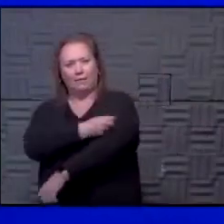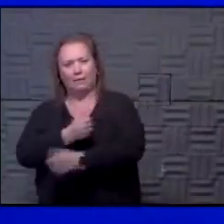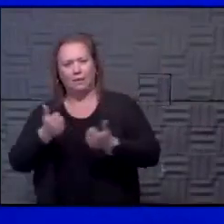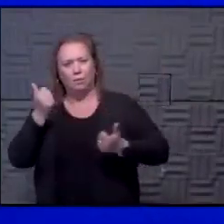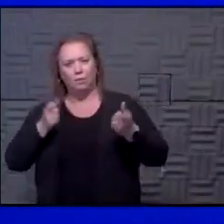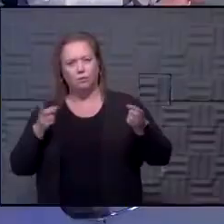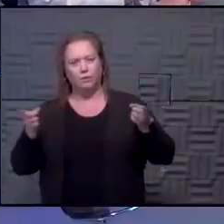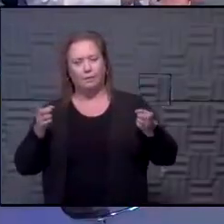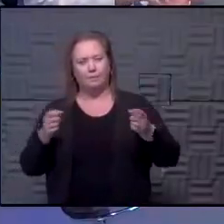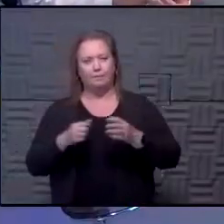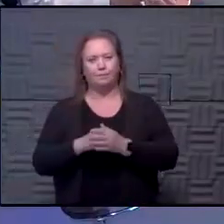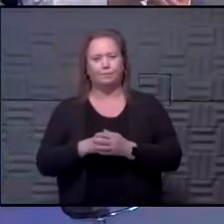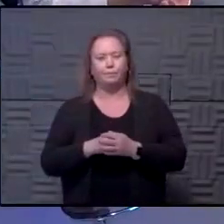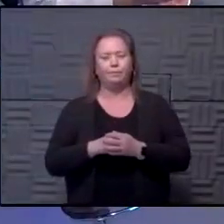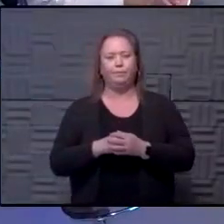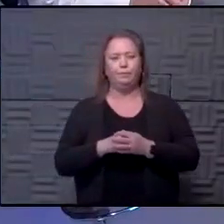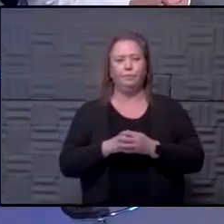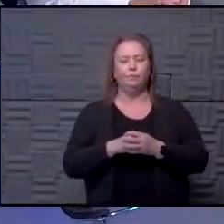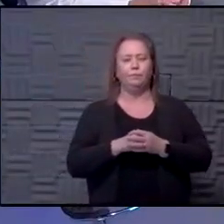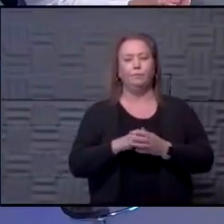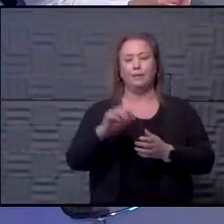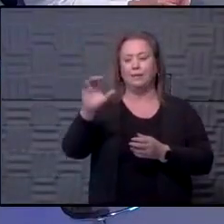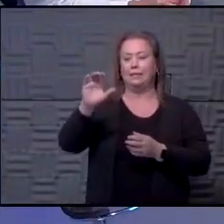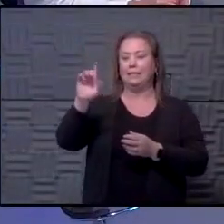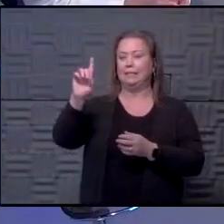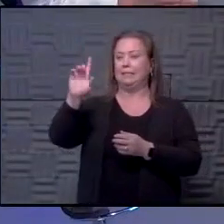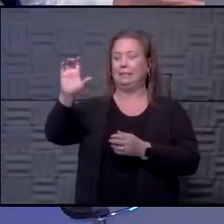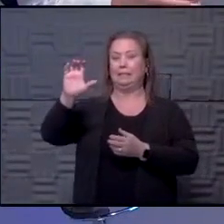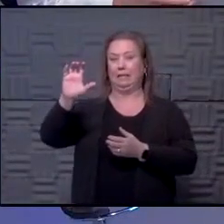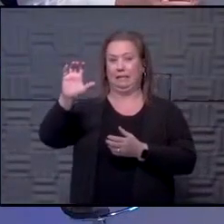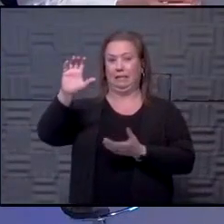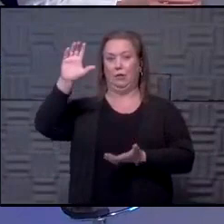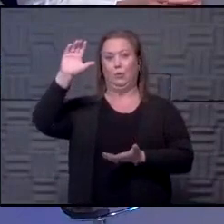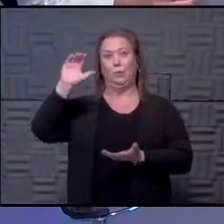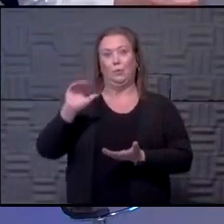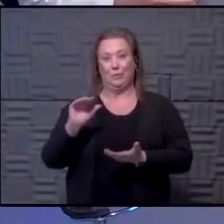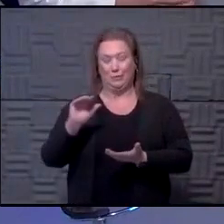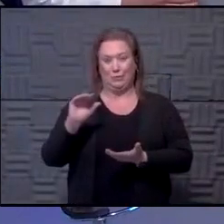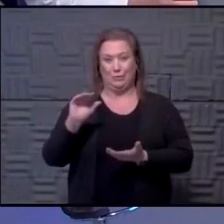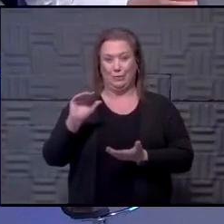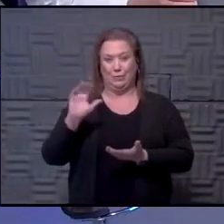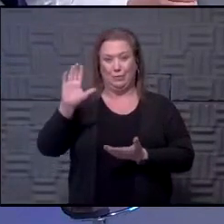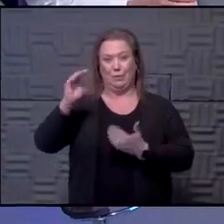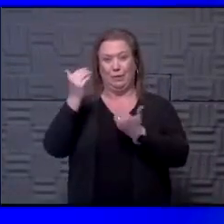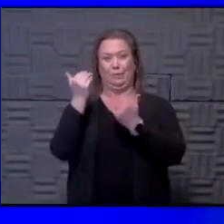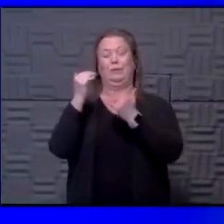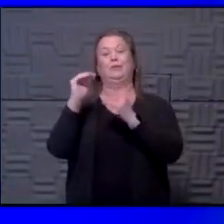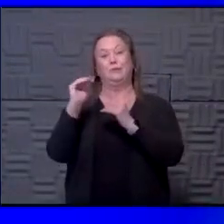I think to your point, which was great, I was just going to say the CDC actually reduced or lessened